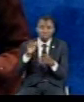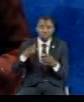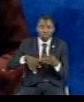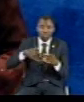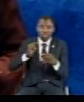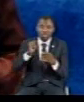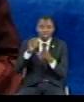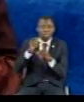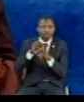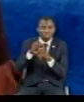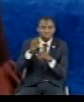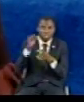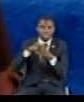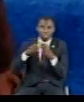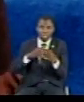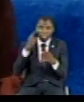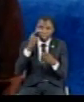But